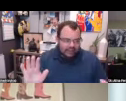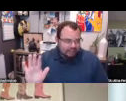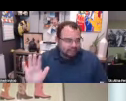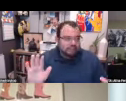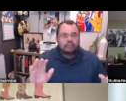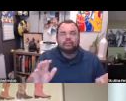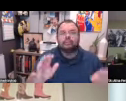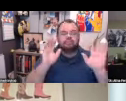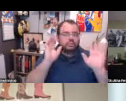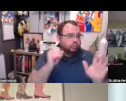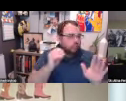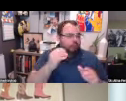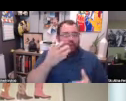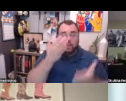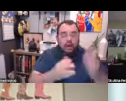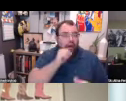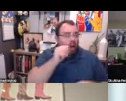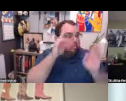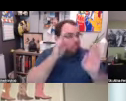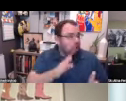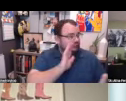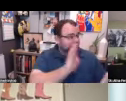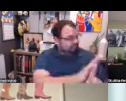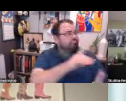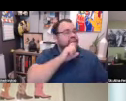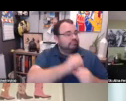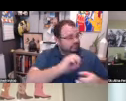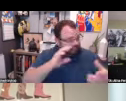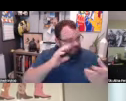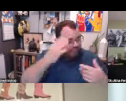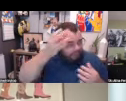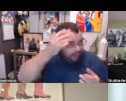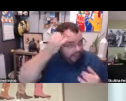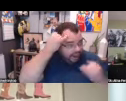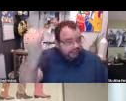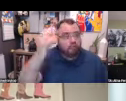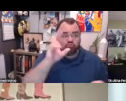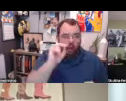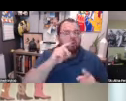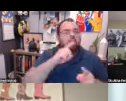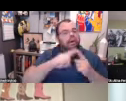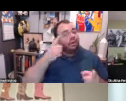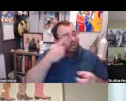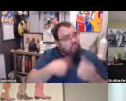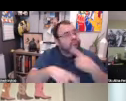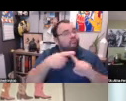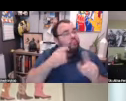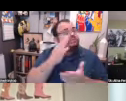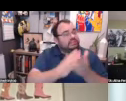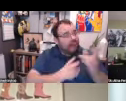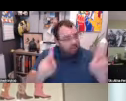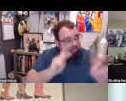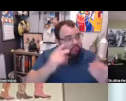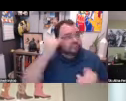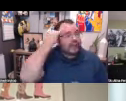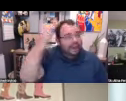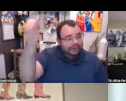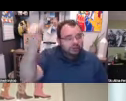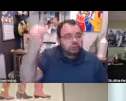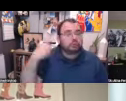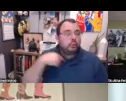what the comments are, that's what this is all about. So, and I just want to make sure, I know that it's not